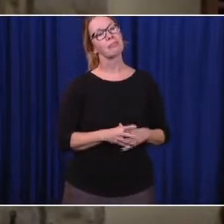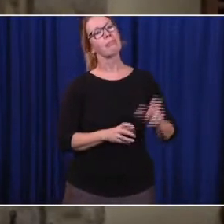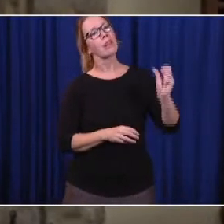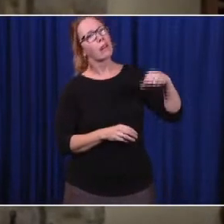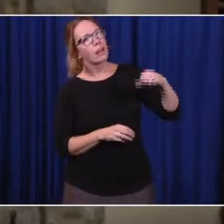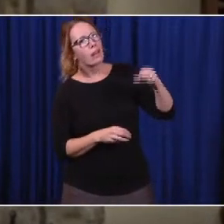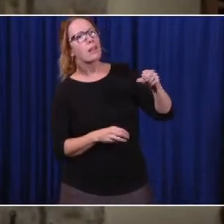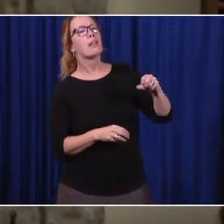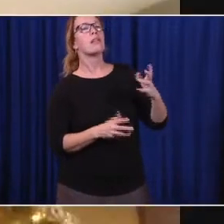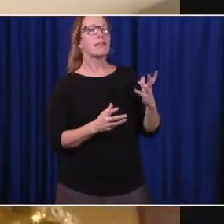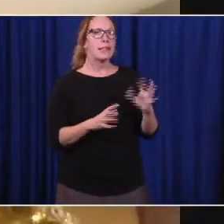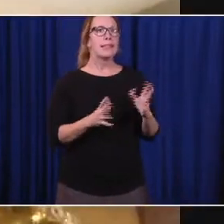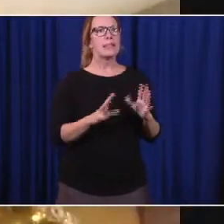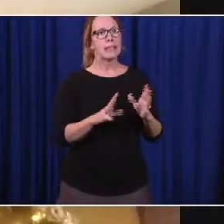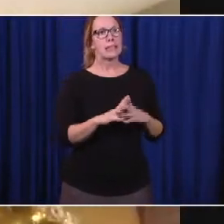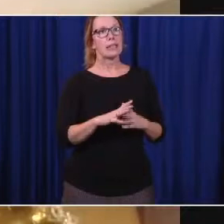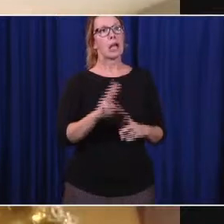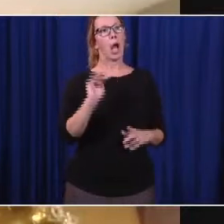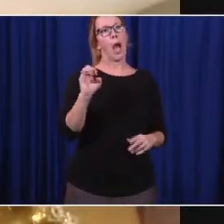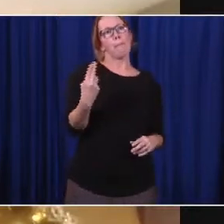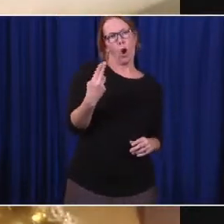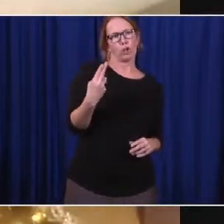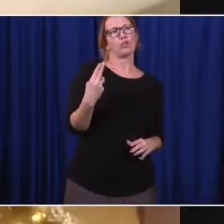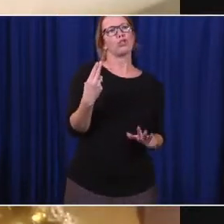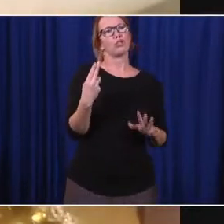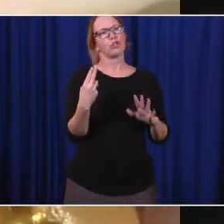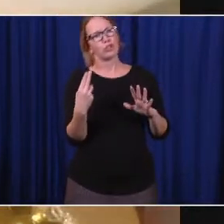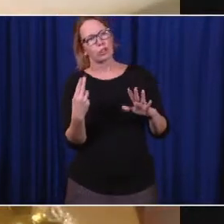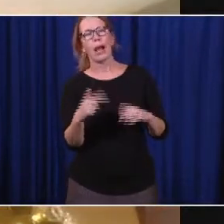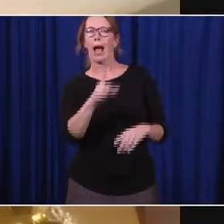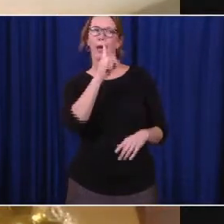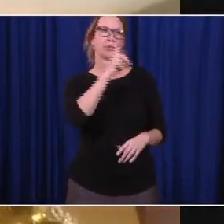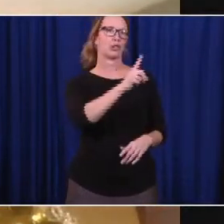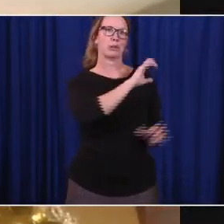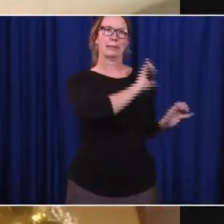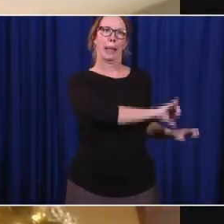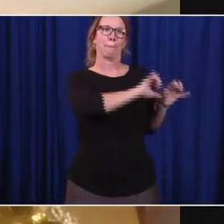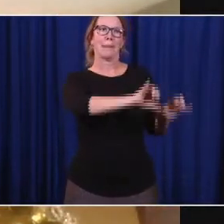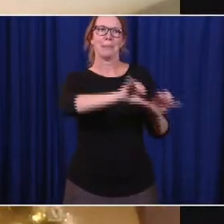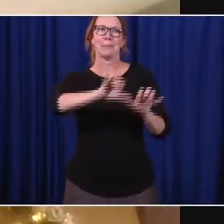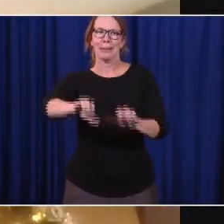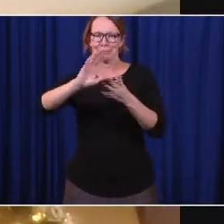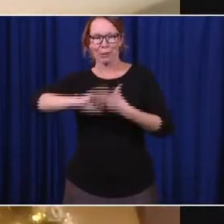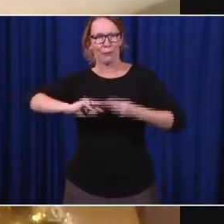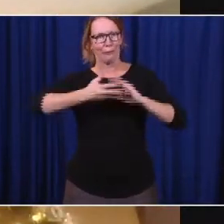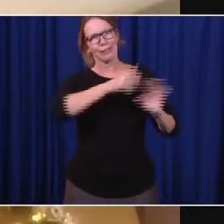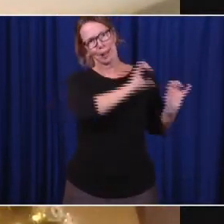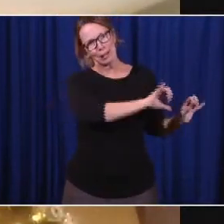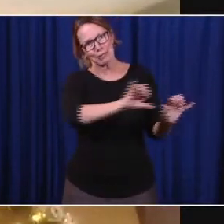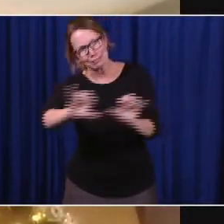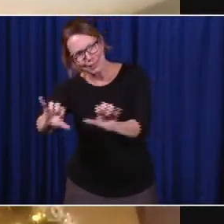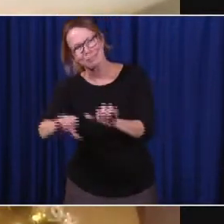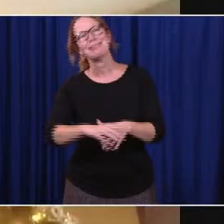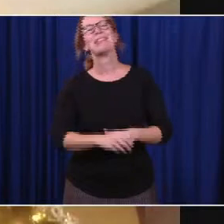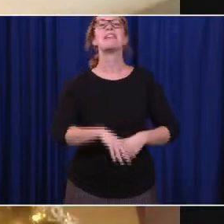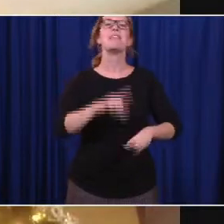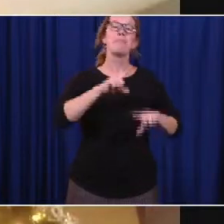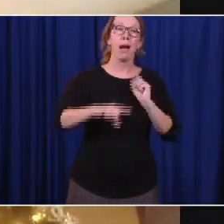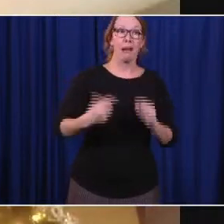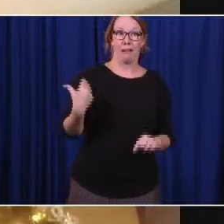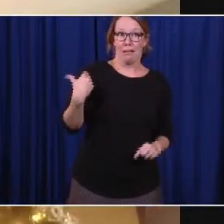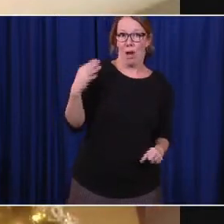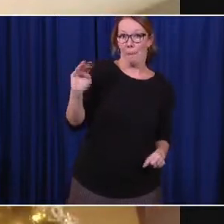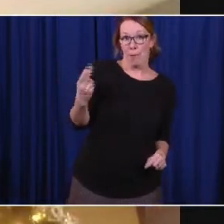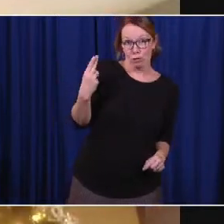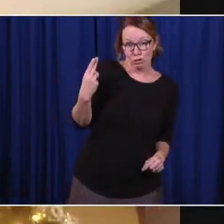so back in March, again, I'm probably echoing a lot of what other people are saying or the other nurses were saying, but